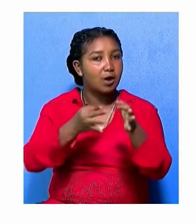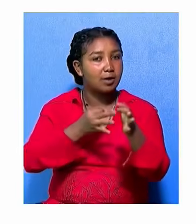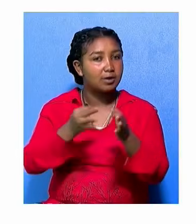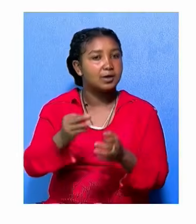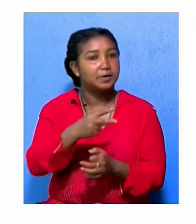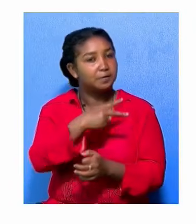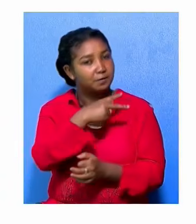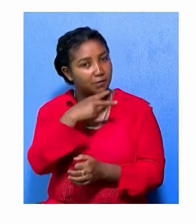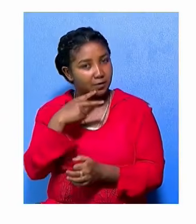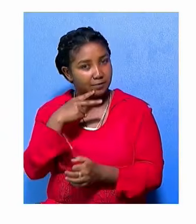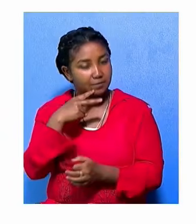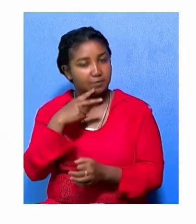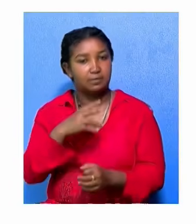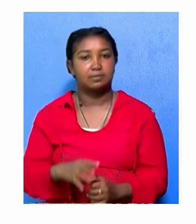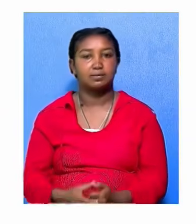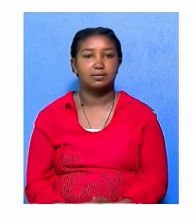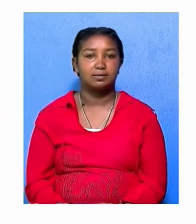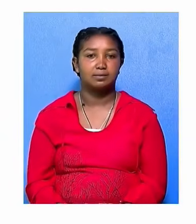verb,